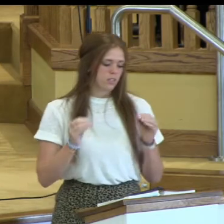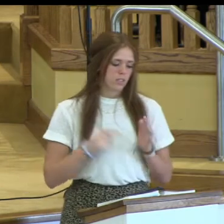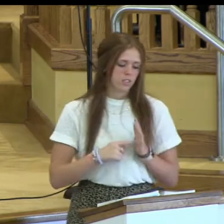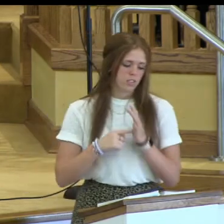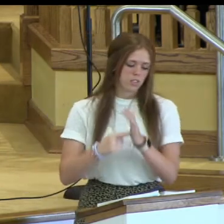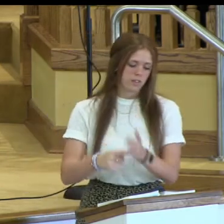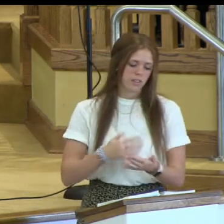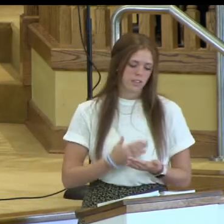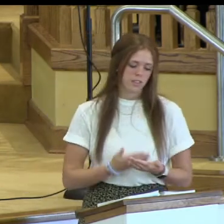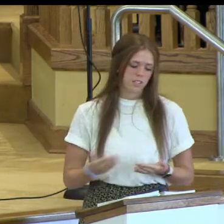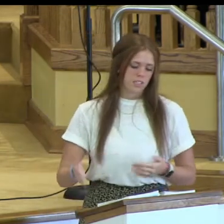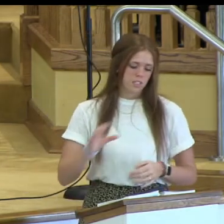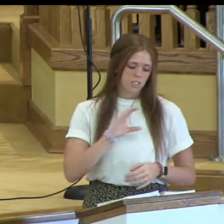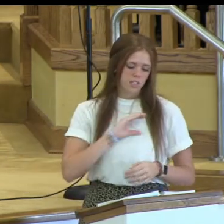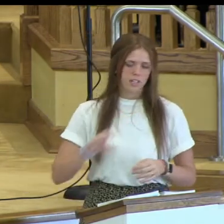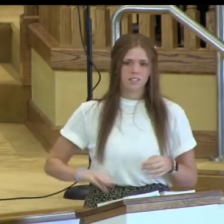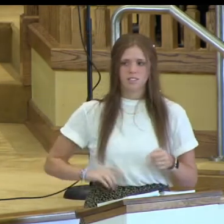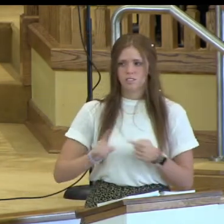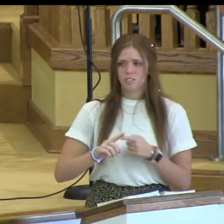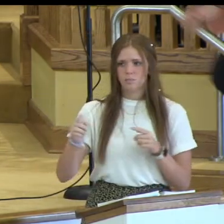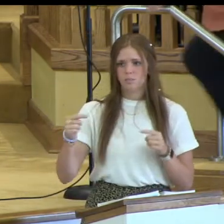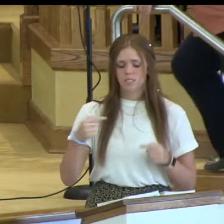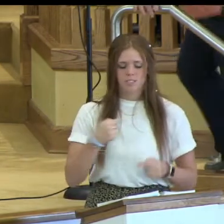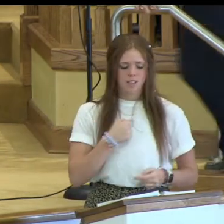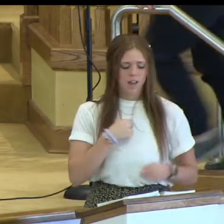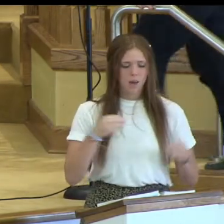the things of Christ to me.